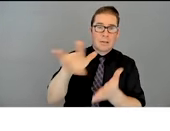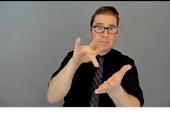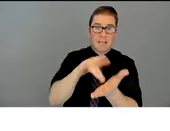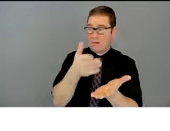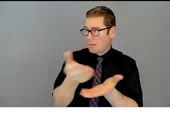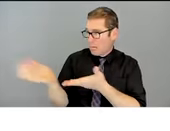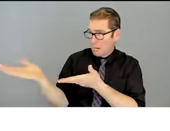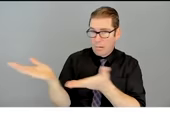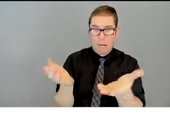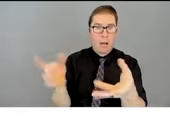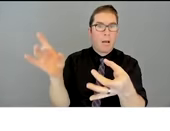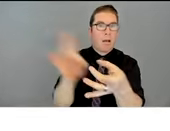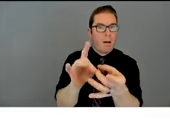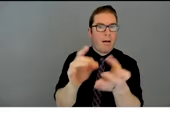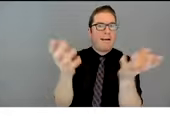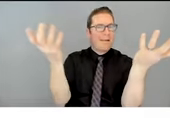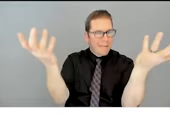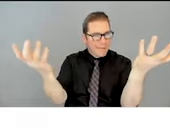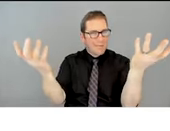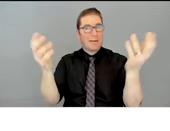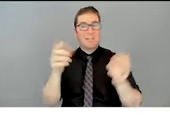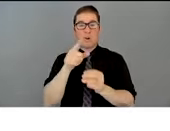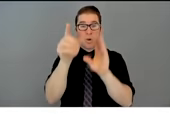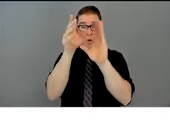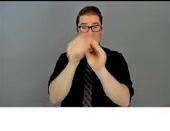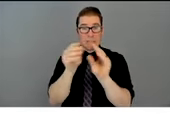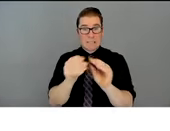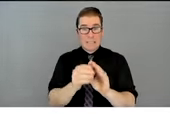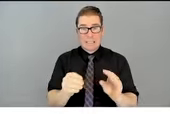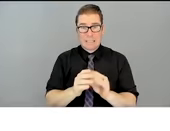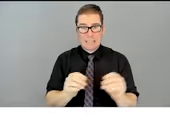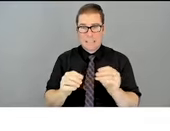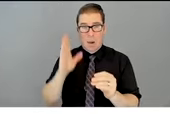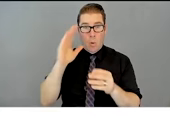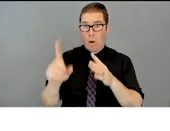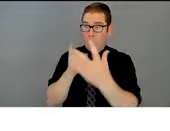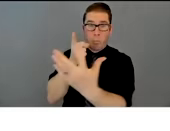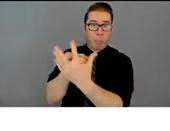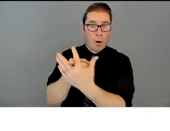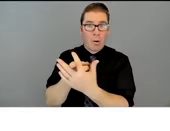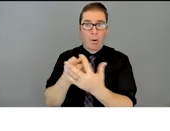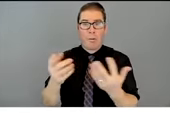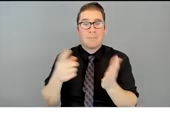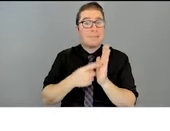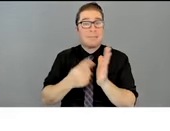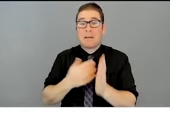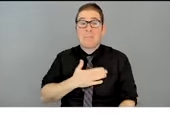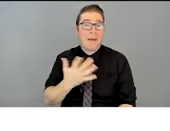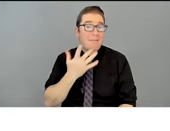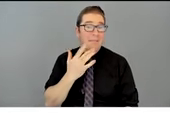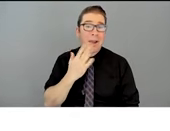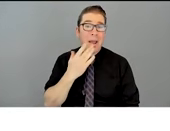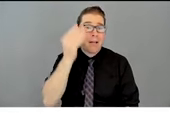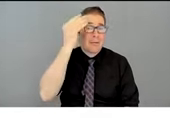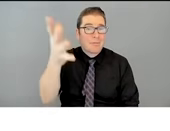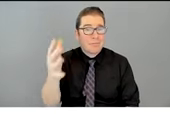going to say that's going to connect. I share my favorite color. Sometimes students come up, yeah, purple's my favorite color too. So it's